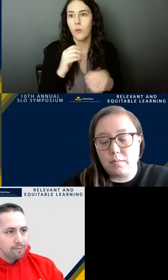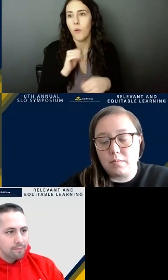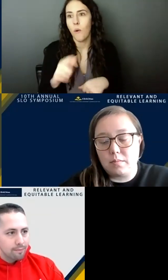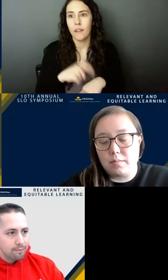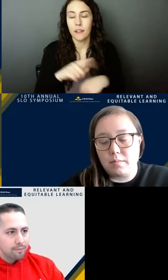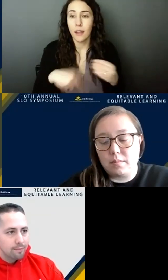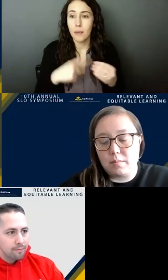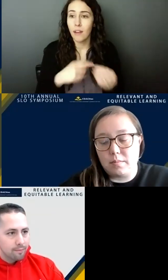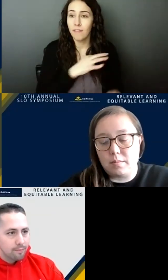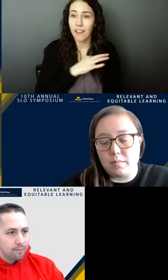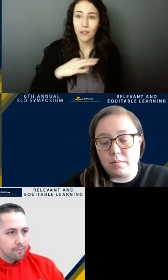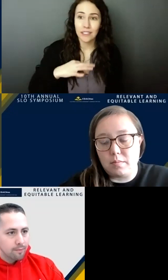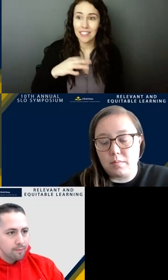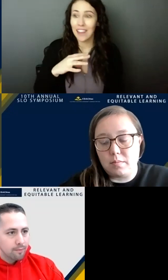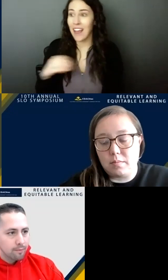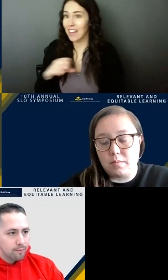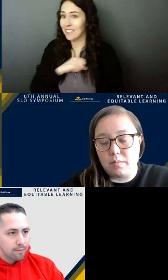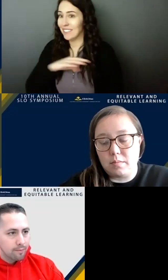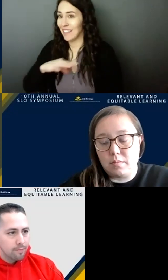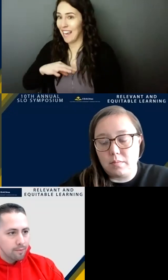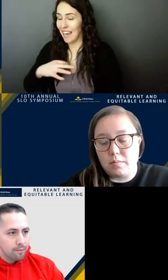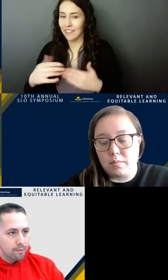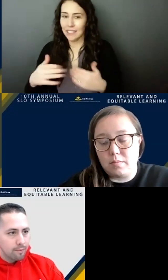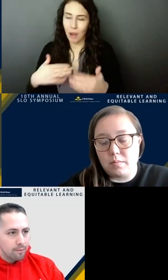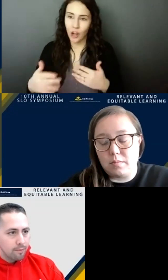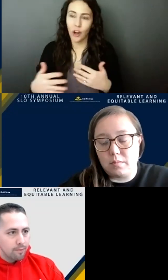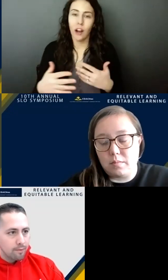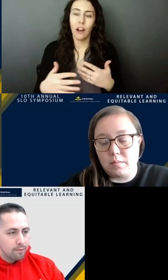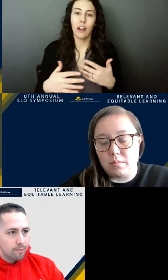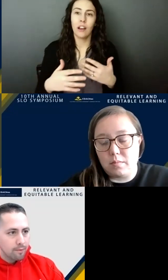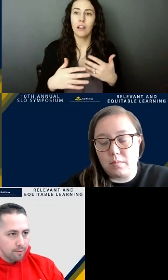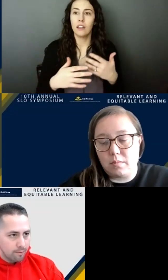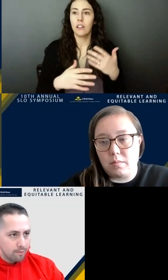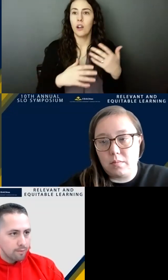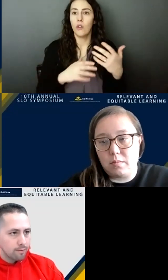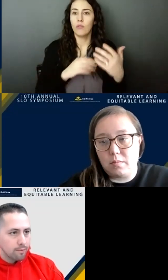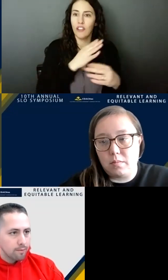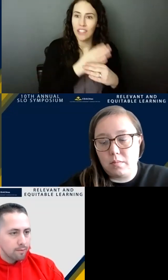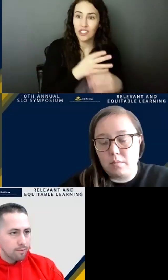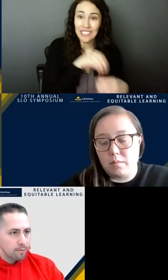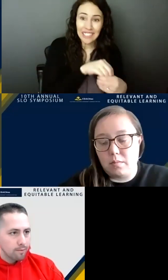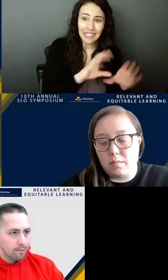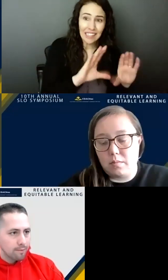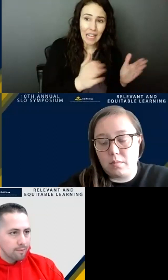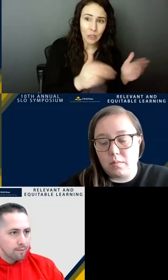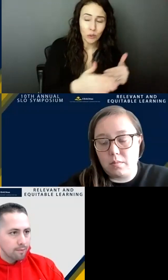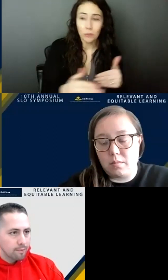faculty and staff, right, regardless of whether we're talking about interventions inside or outside the classroom, that it helps